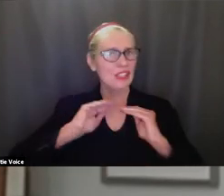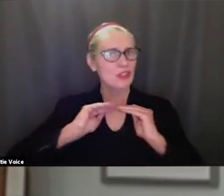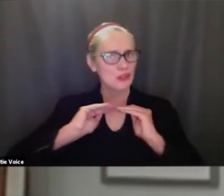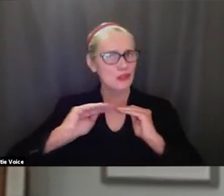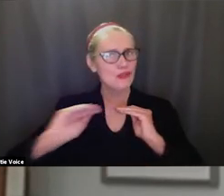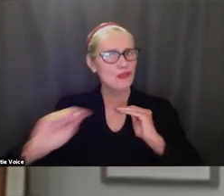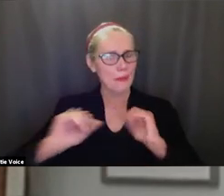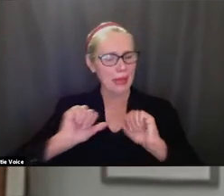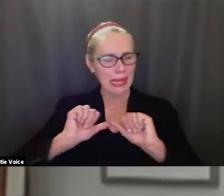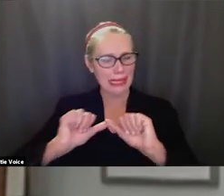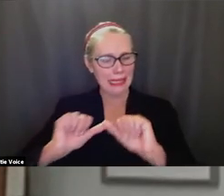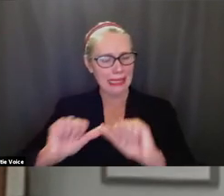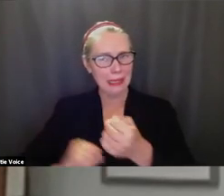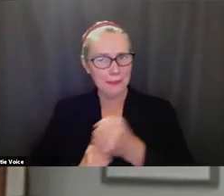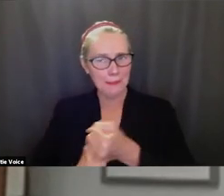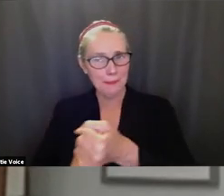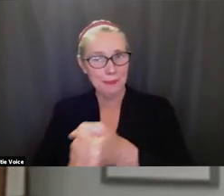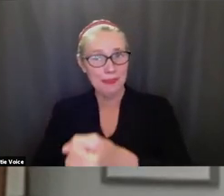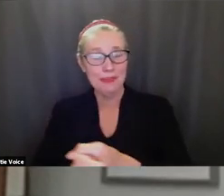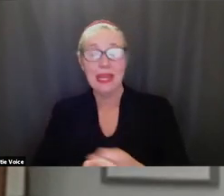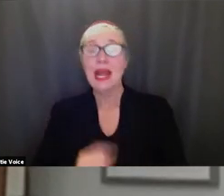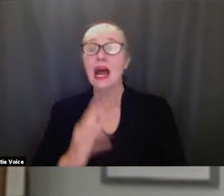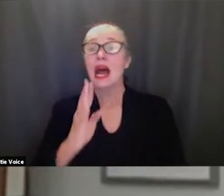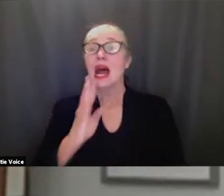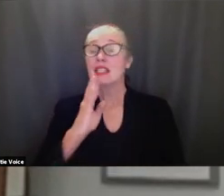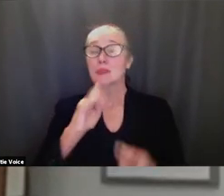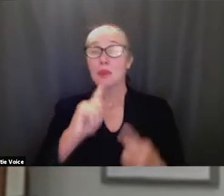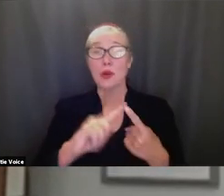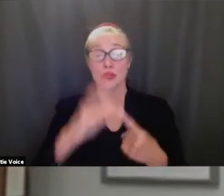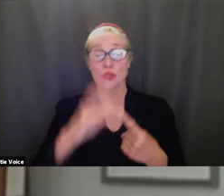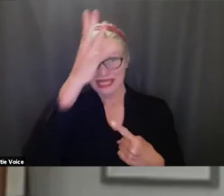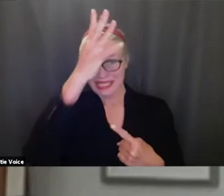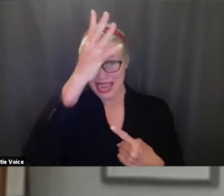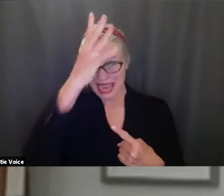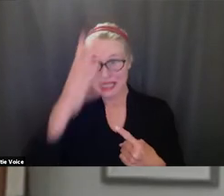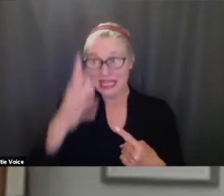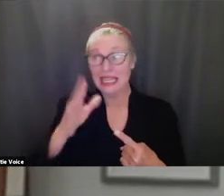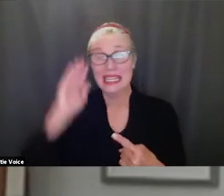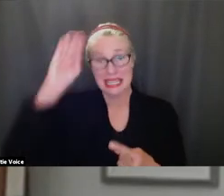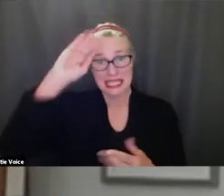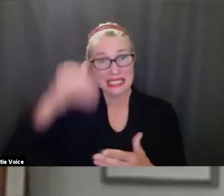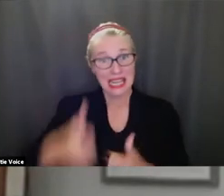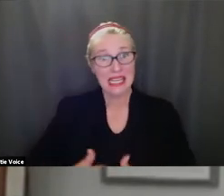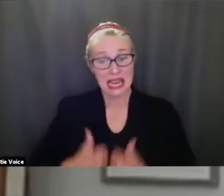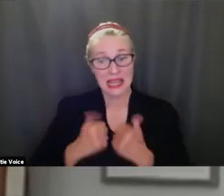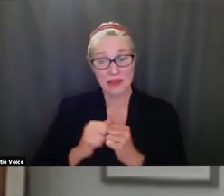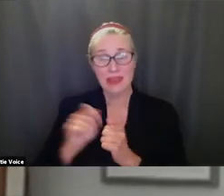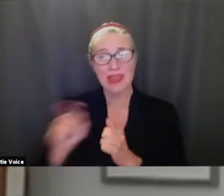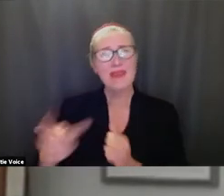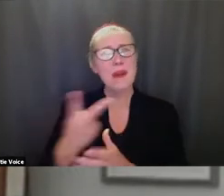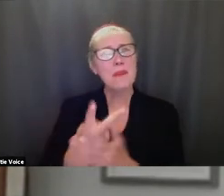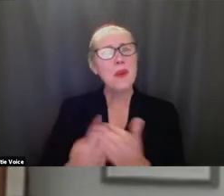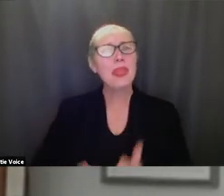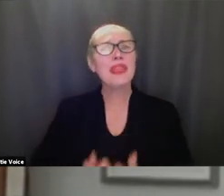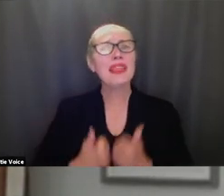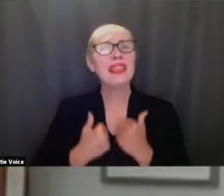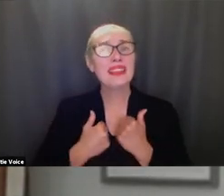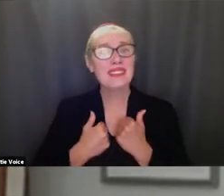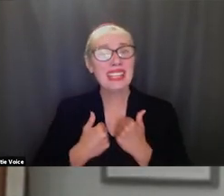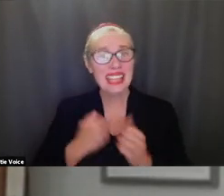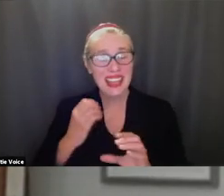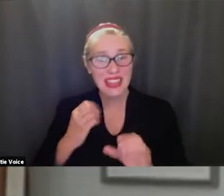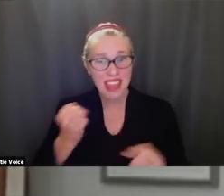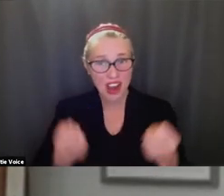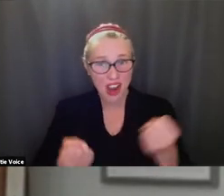i spoke to a dad who had his son with him and they were they're living out of their car and the son is a